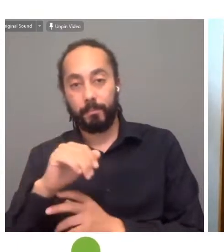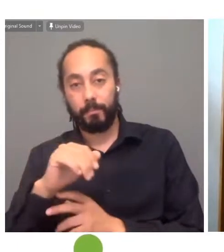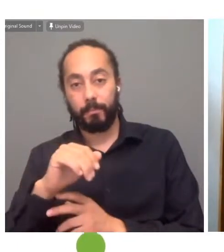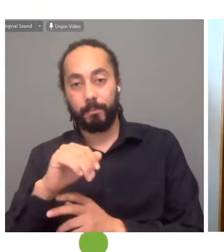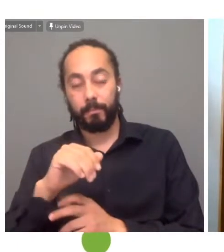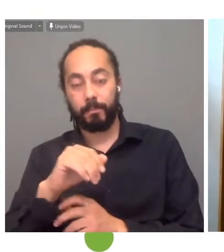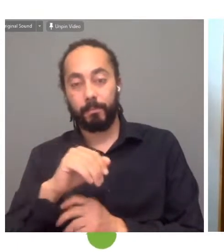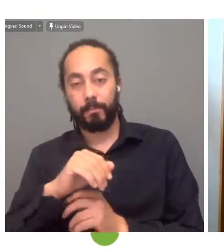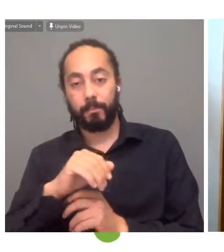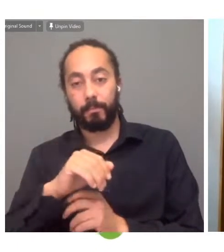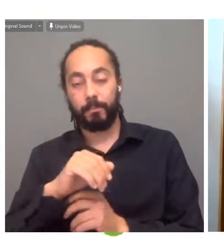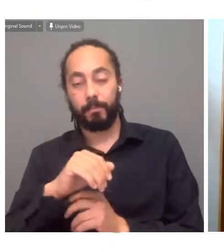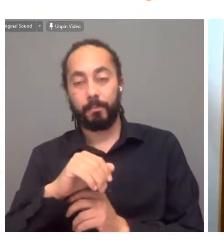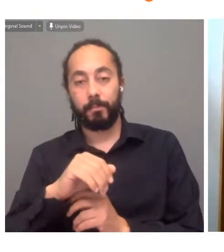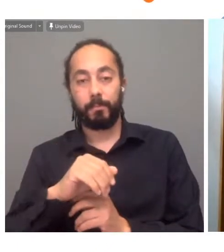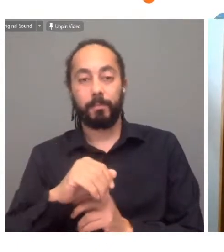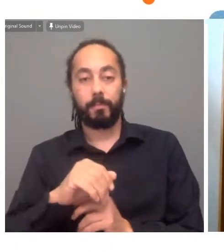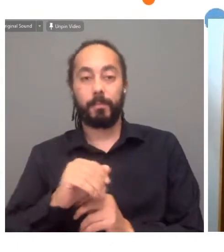the conversation of